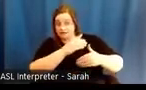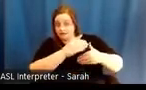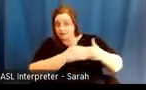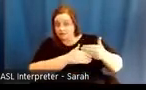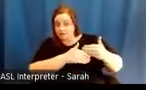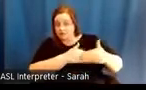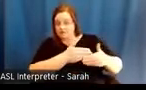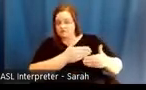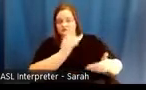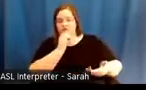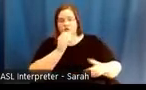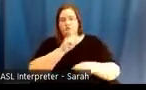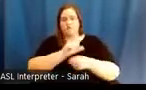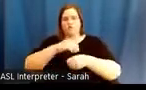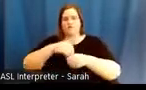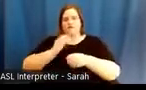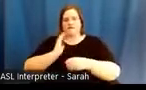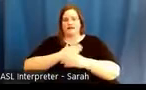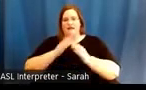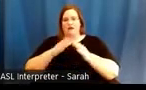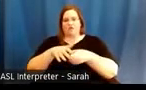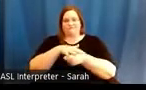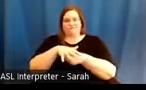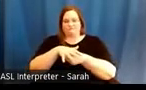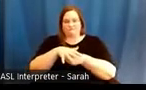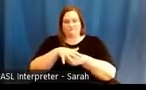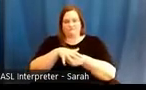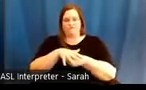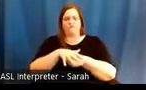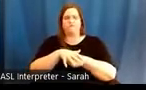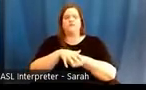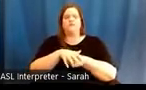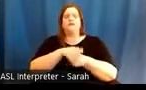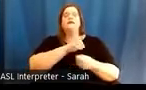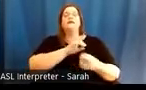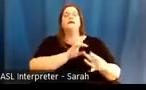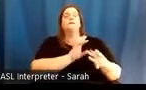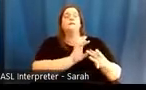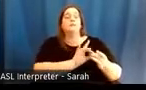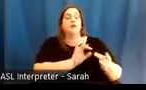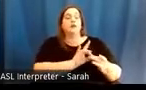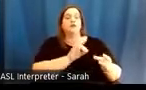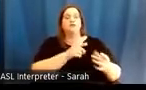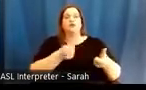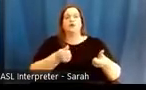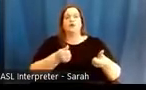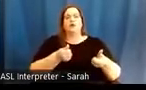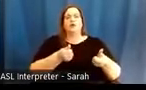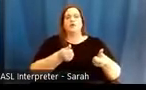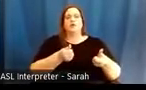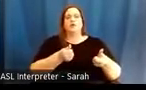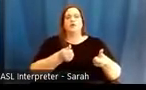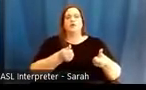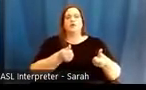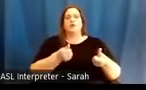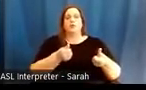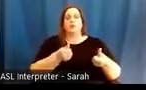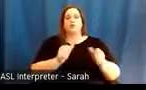work on ours. We had an incident where he was trying to get inside. The doorways were too